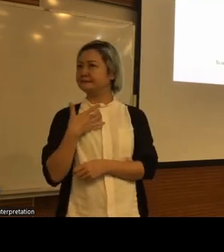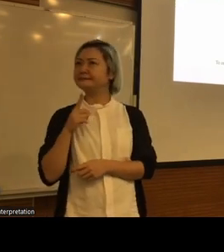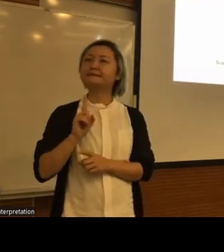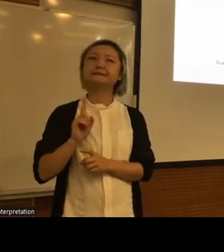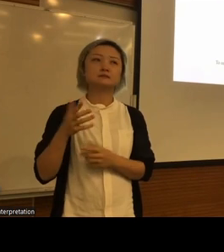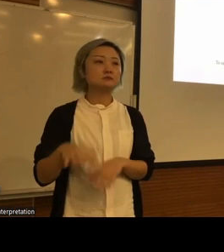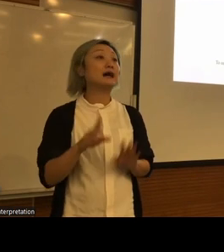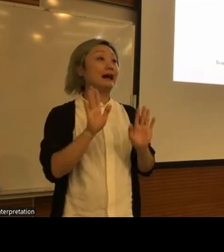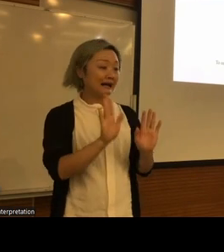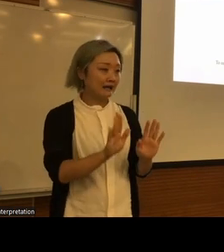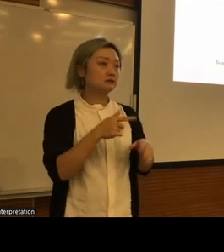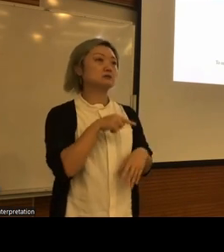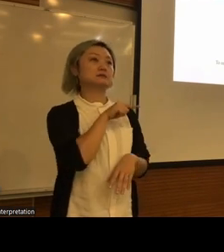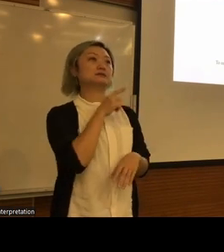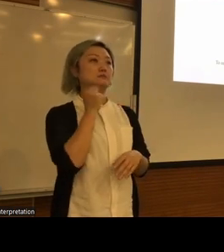consecutive interpreting,